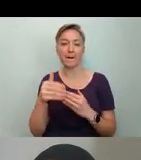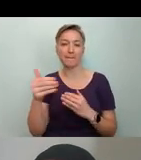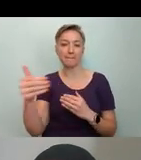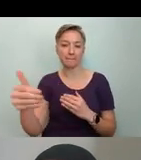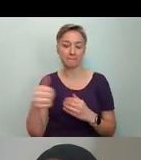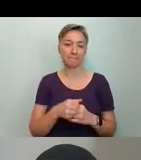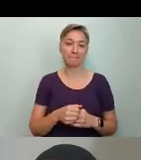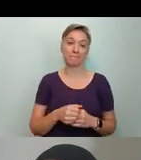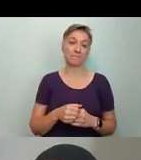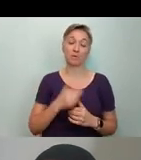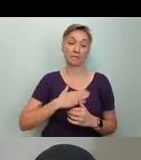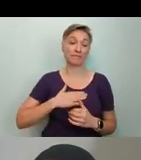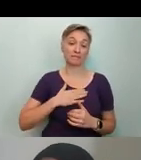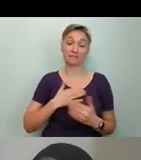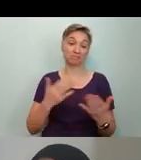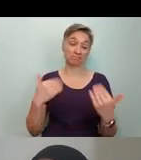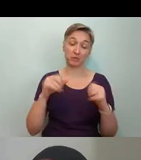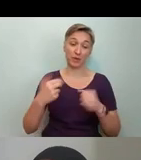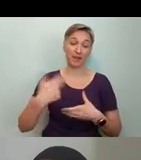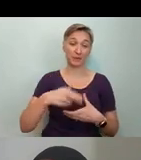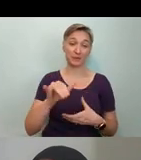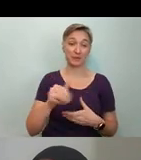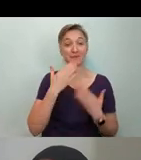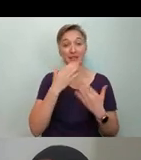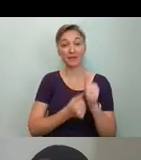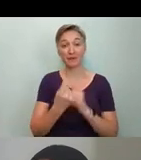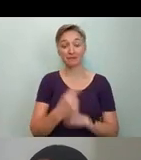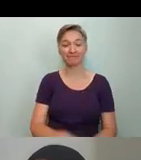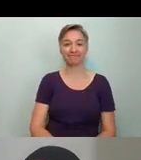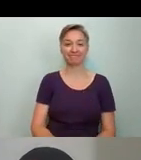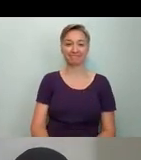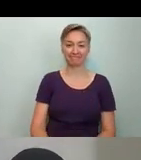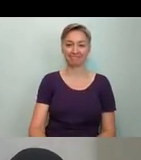that we welcome your participation in as well. So thank you, everyone. Thank you.